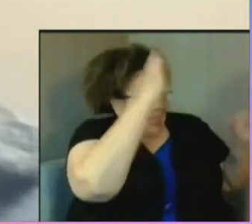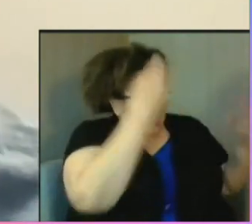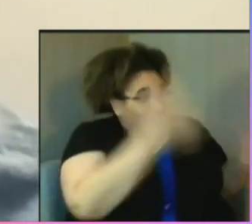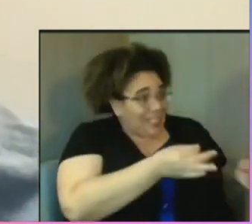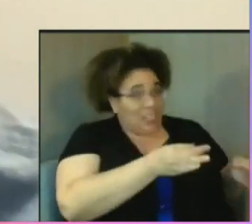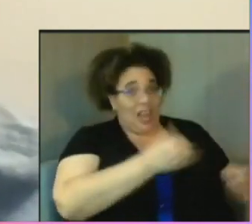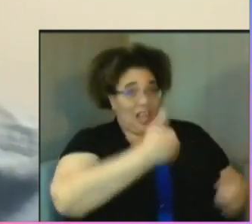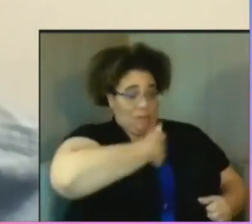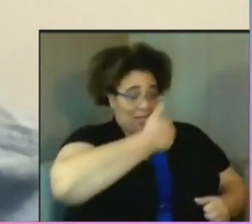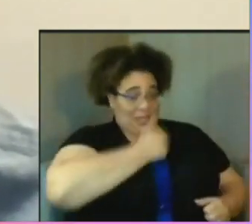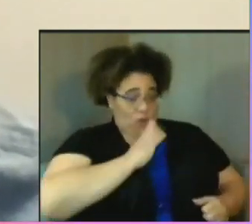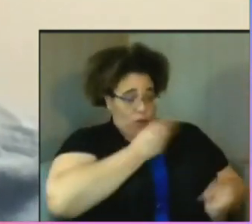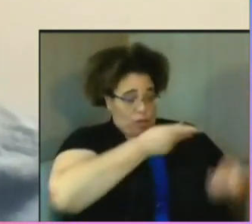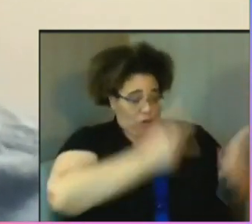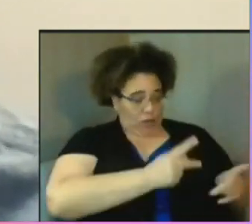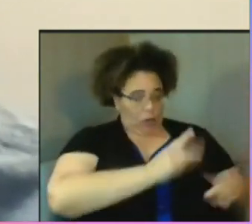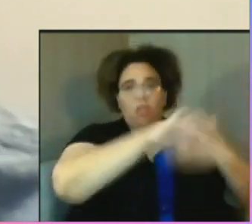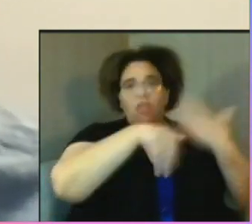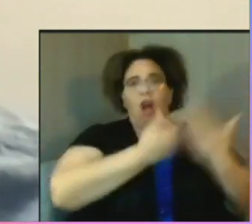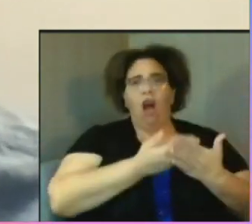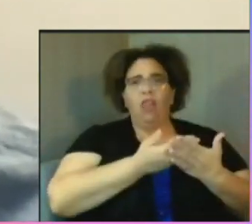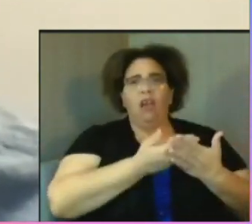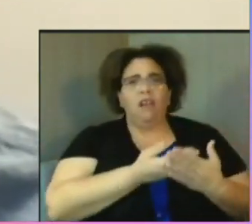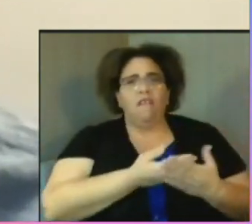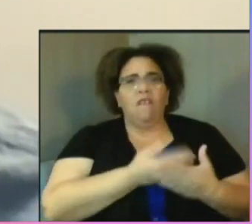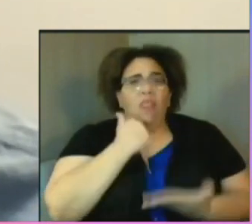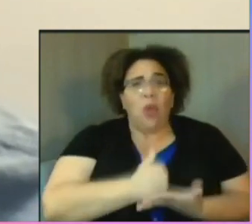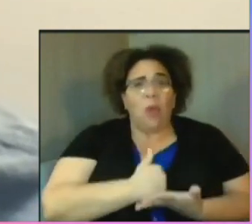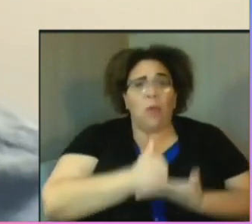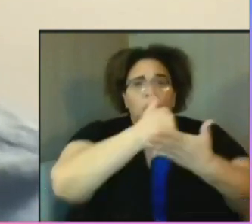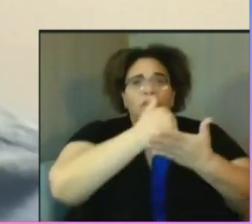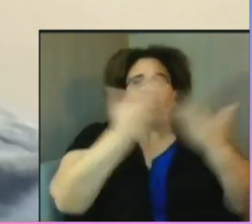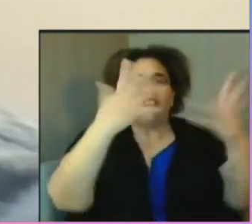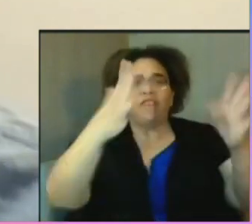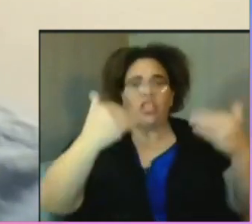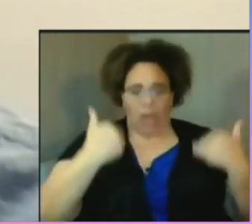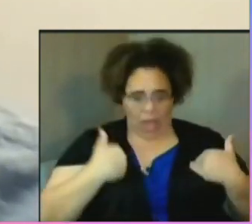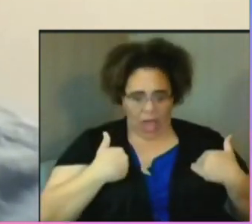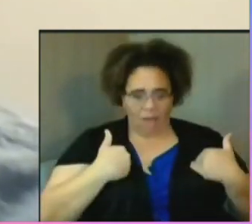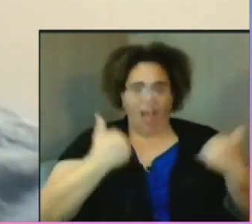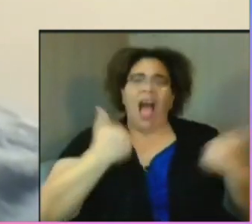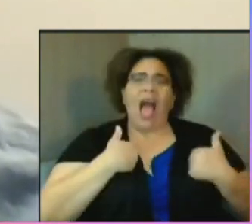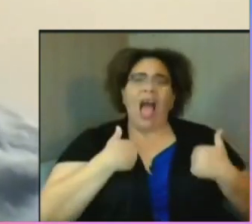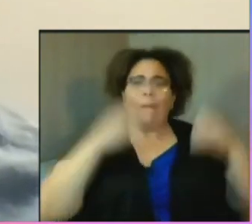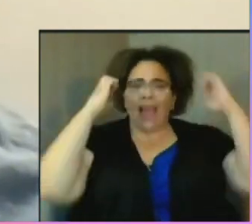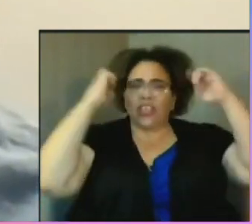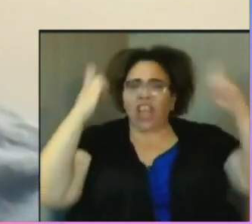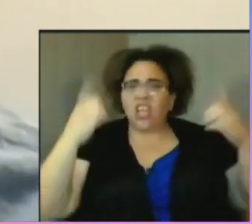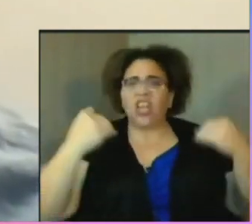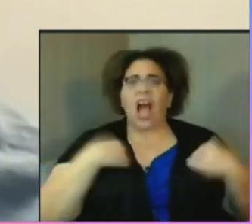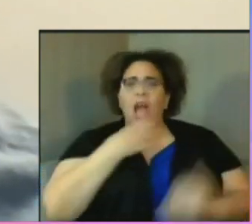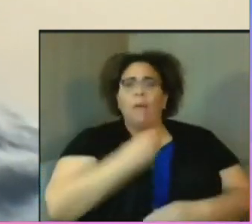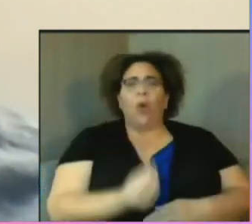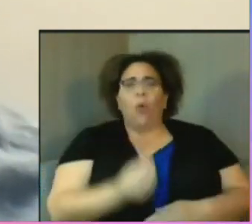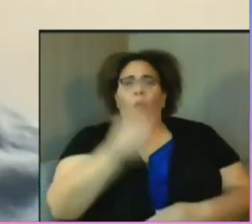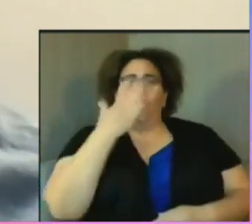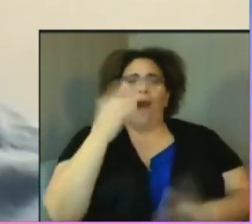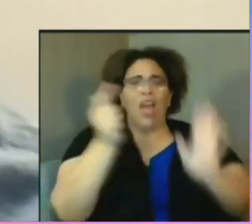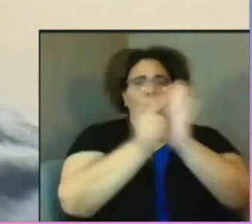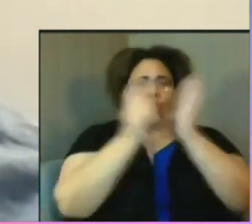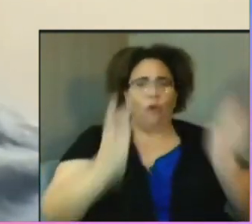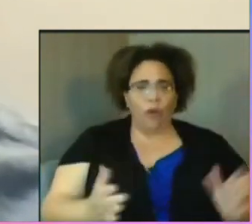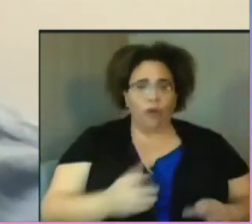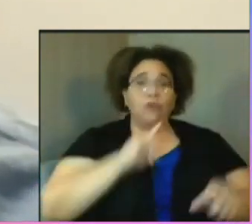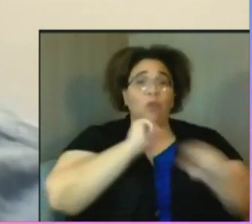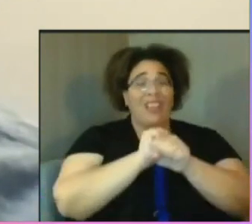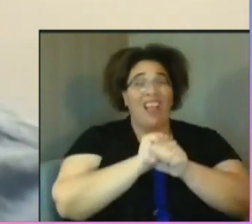of this privilege that I carry, you know, as a person who's formally educated as a white lawyer, you know, in many ways, like I look